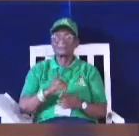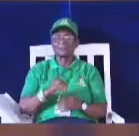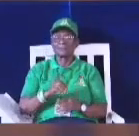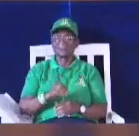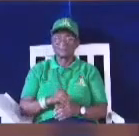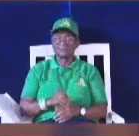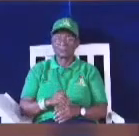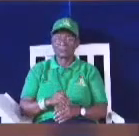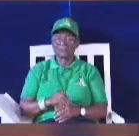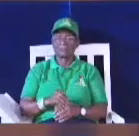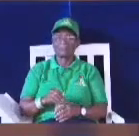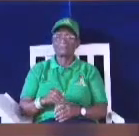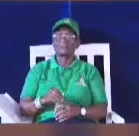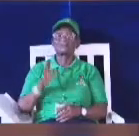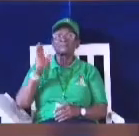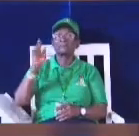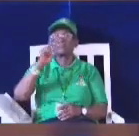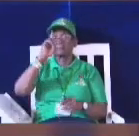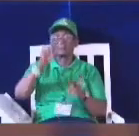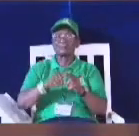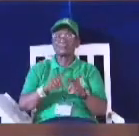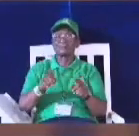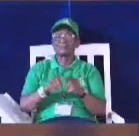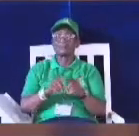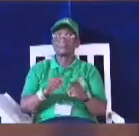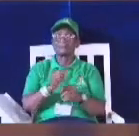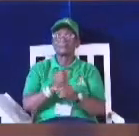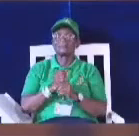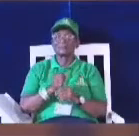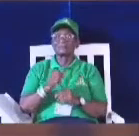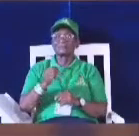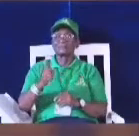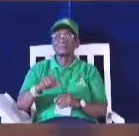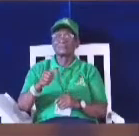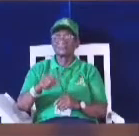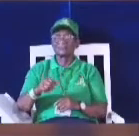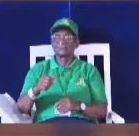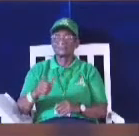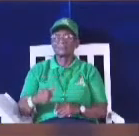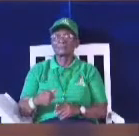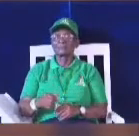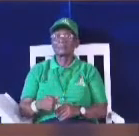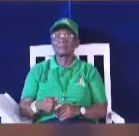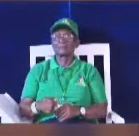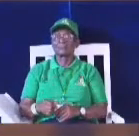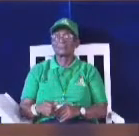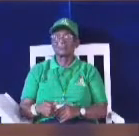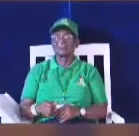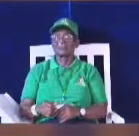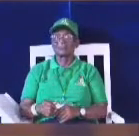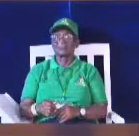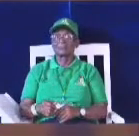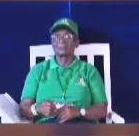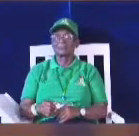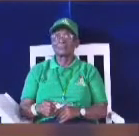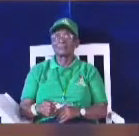as touching anything you ask on earth,